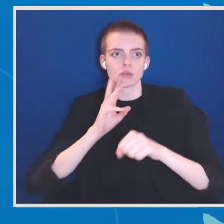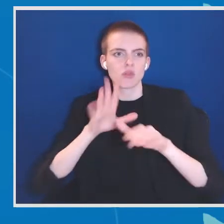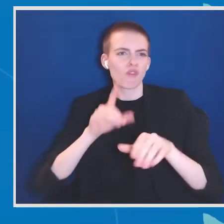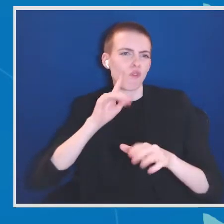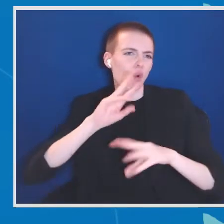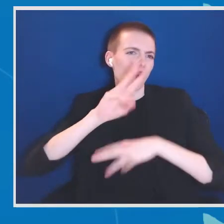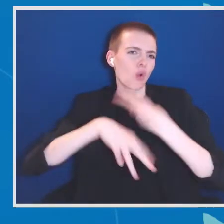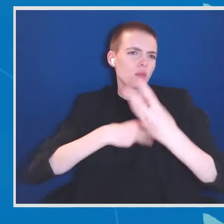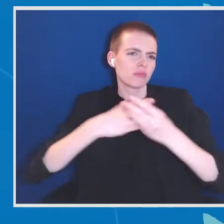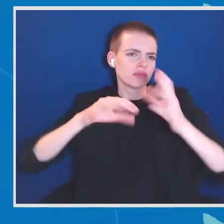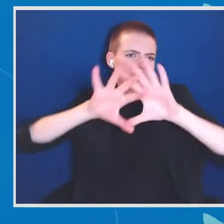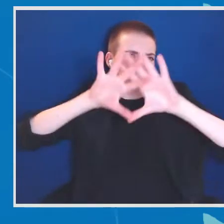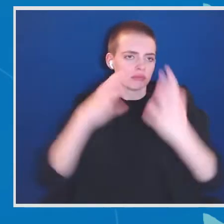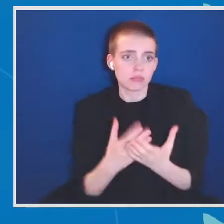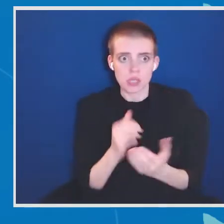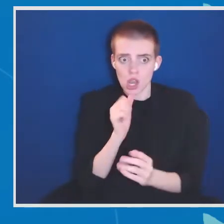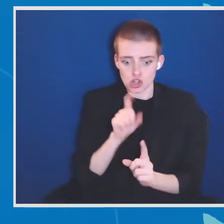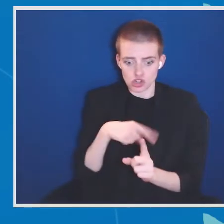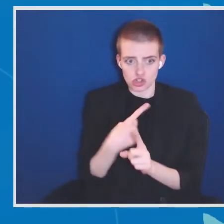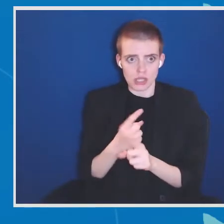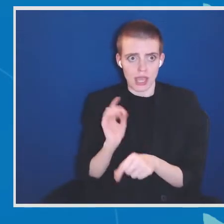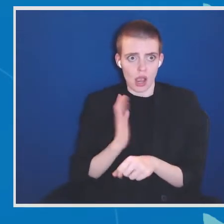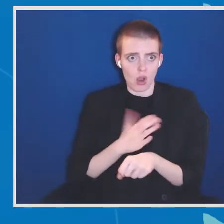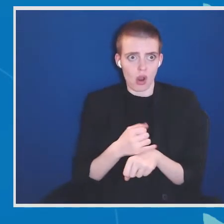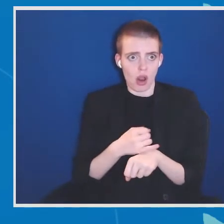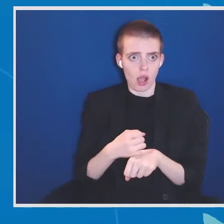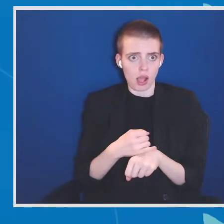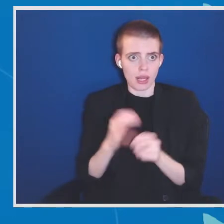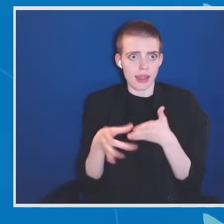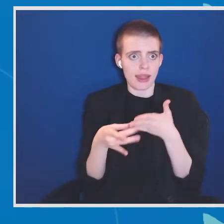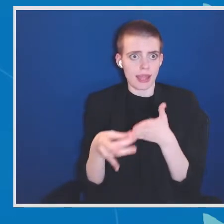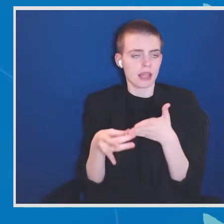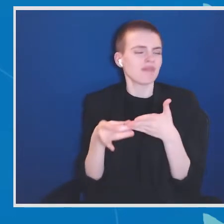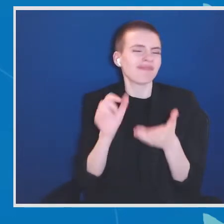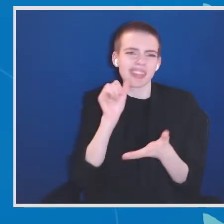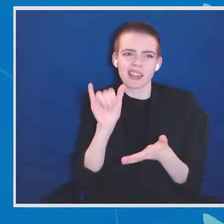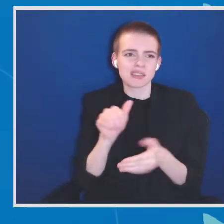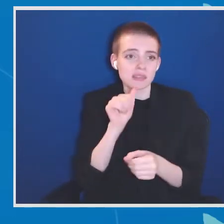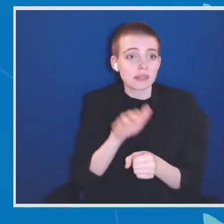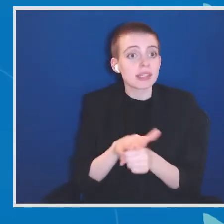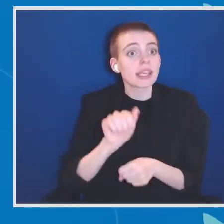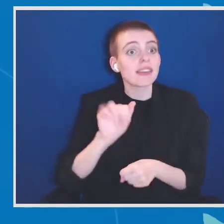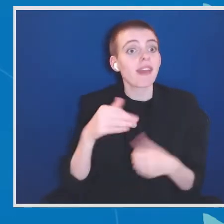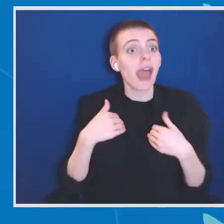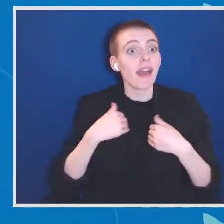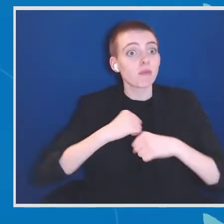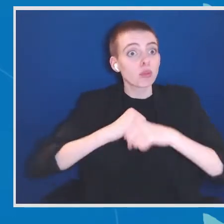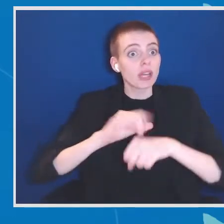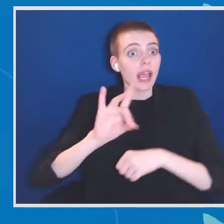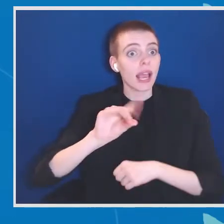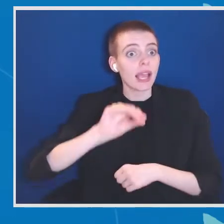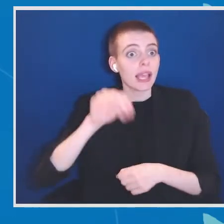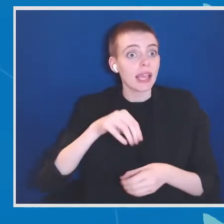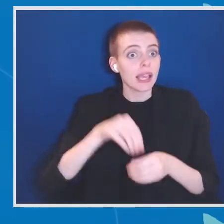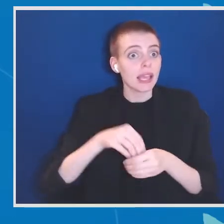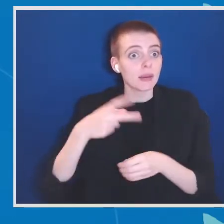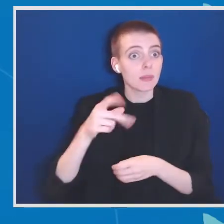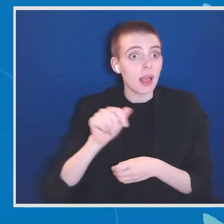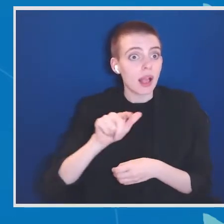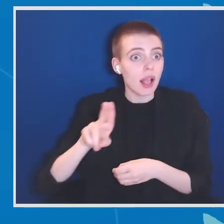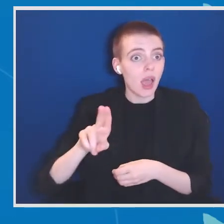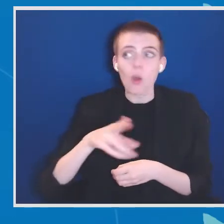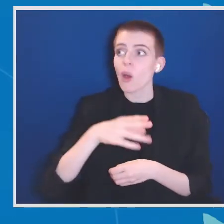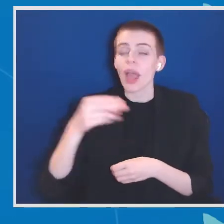lead, that's not enough. Because if we have 80% in Palau and the high seas are open to everything,